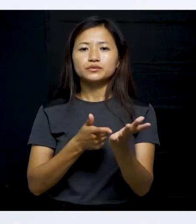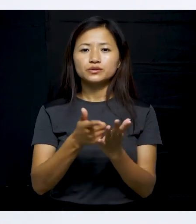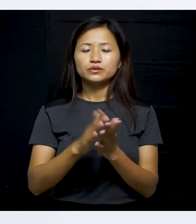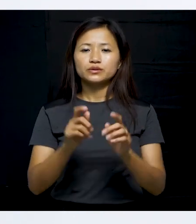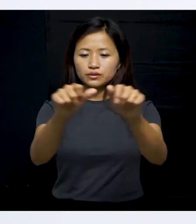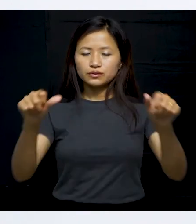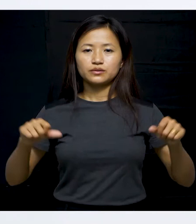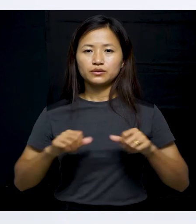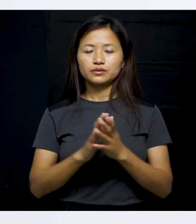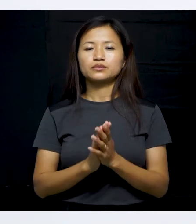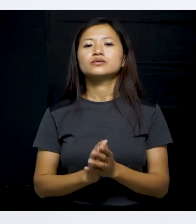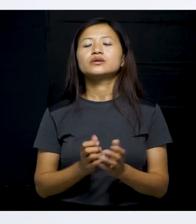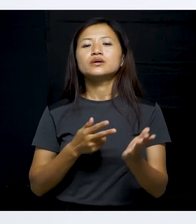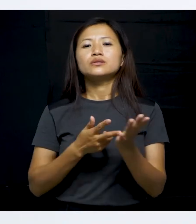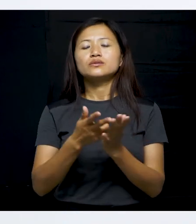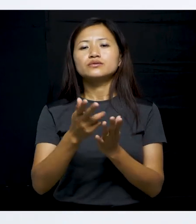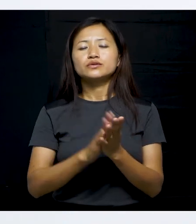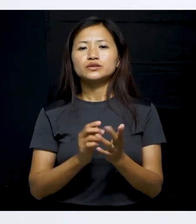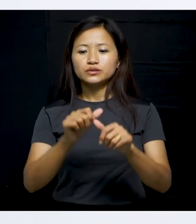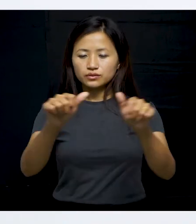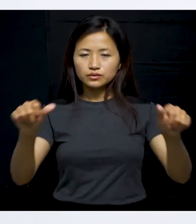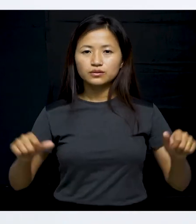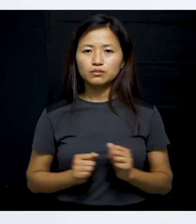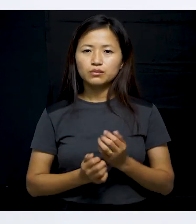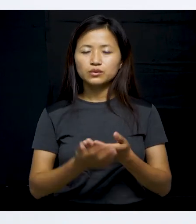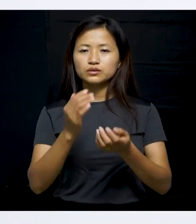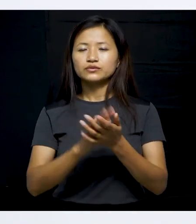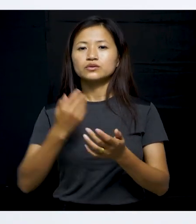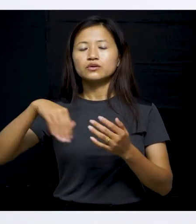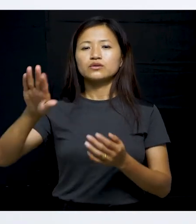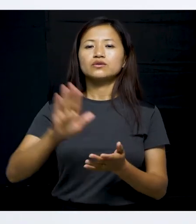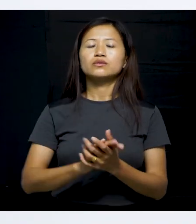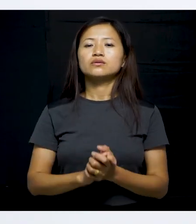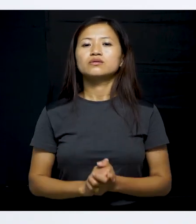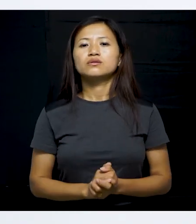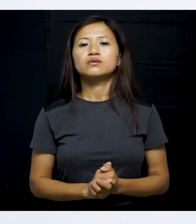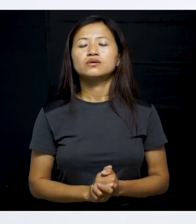In the rural areas, that is in the village areas, most of the people go for